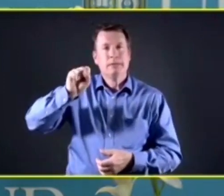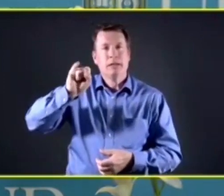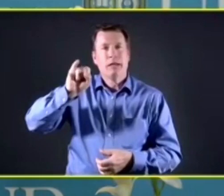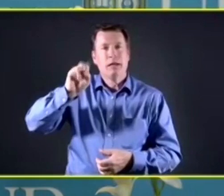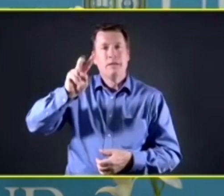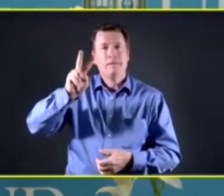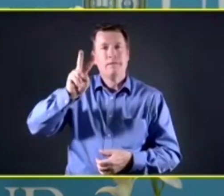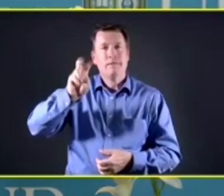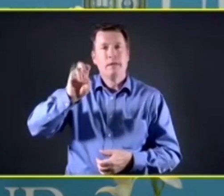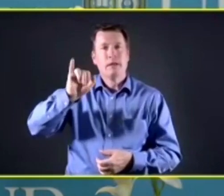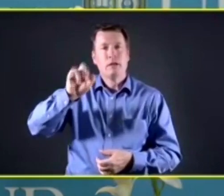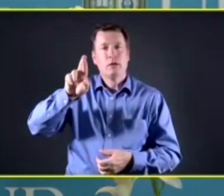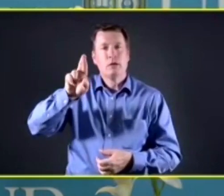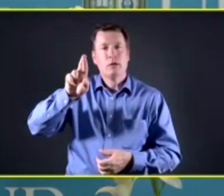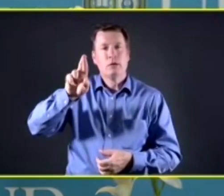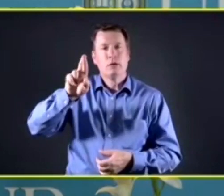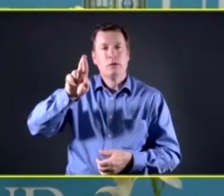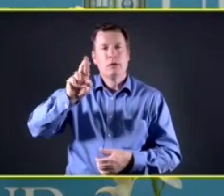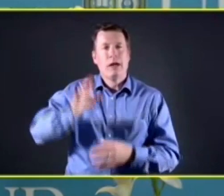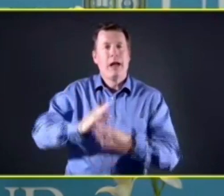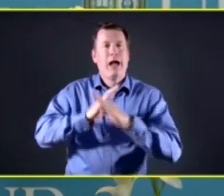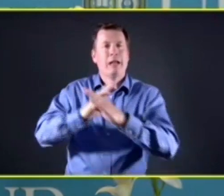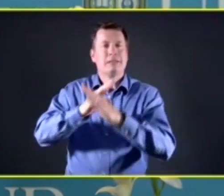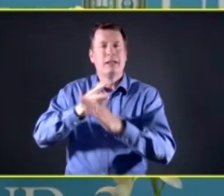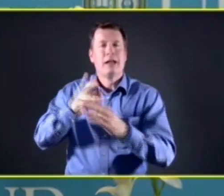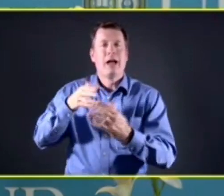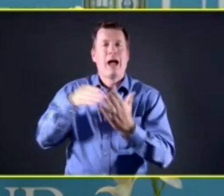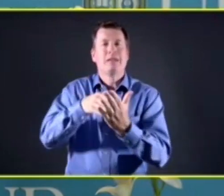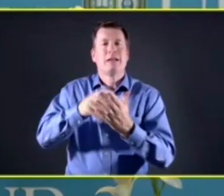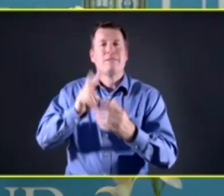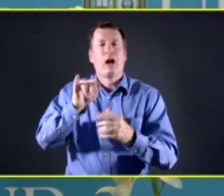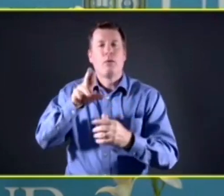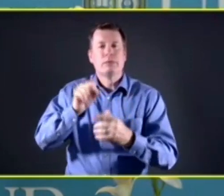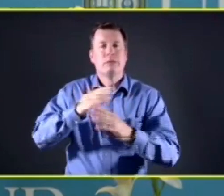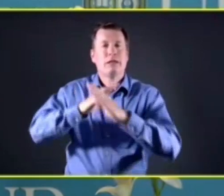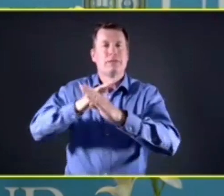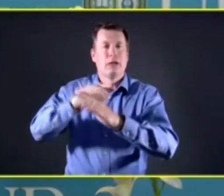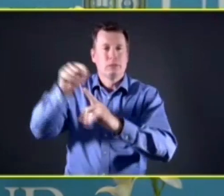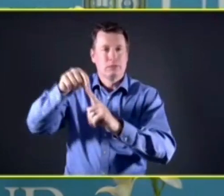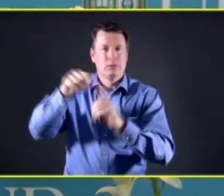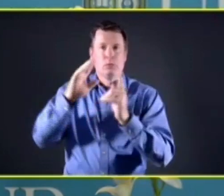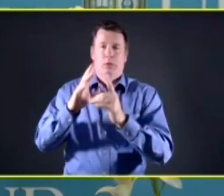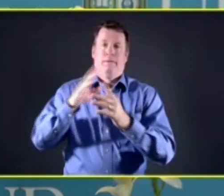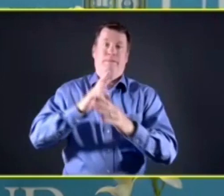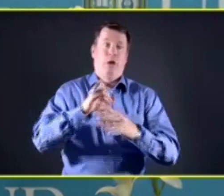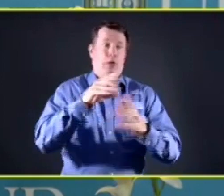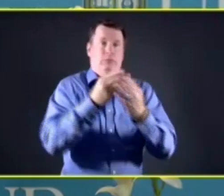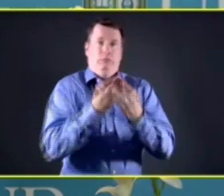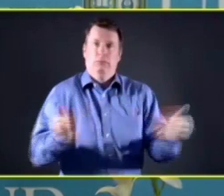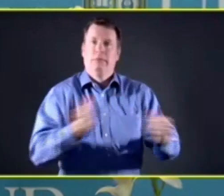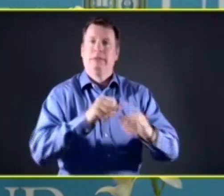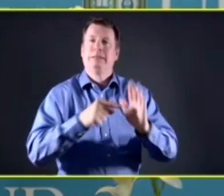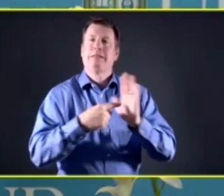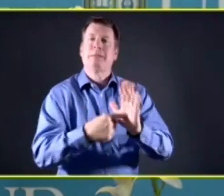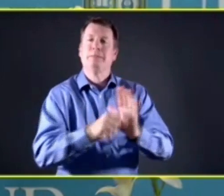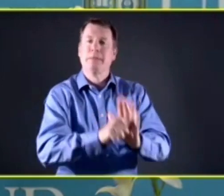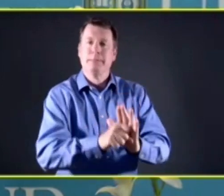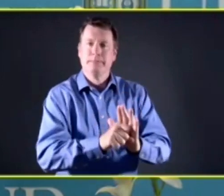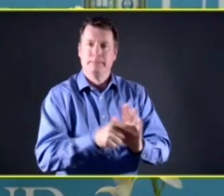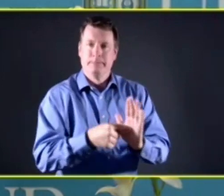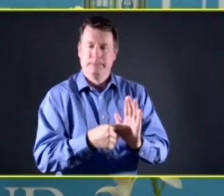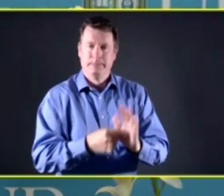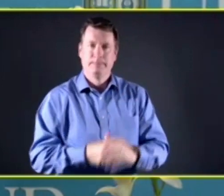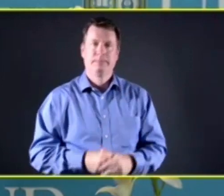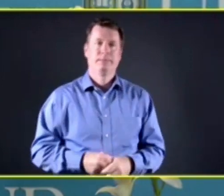Nope. Okay. I see Christian Garzone from Channel 8 has to leave us. So Jane Chacko from 13 WAM